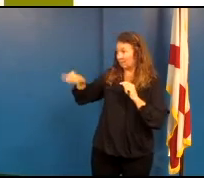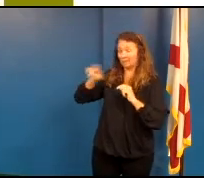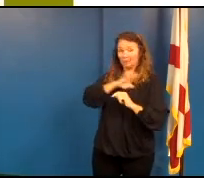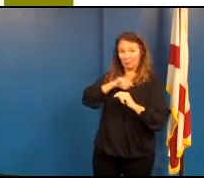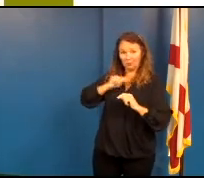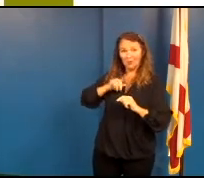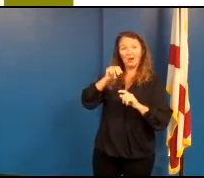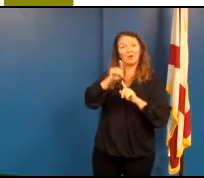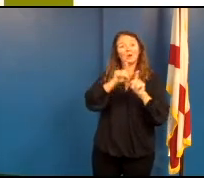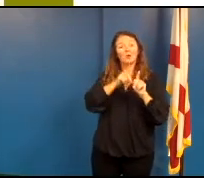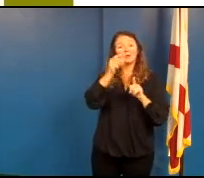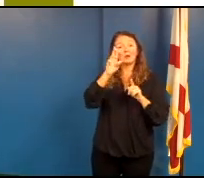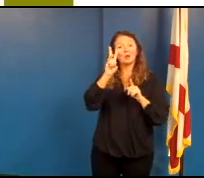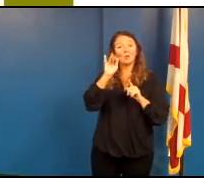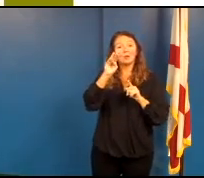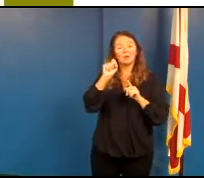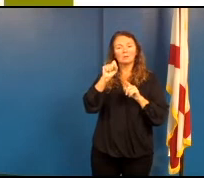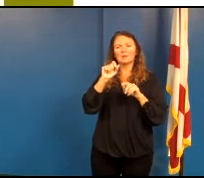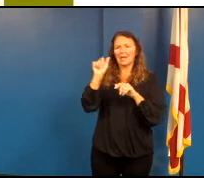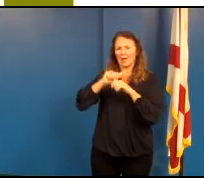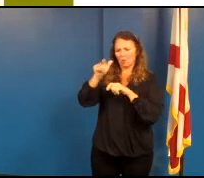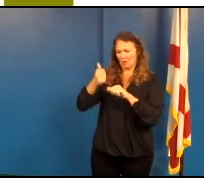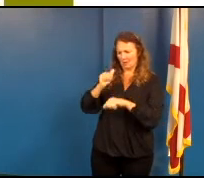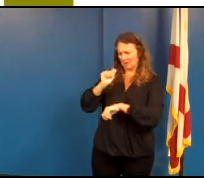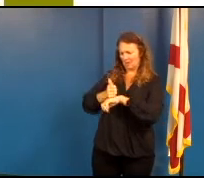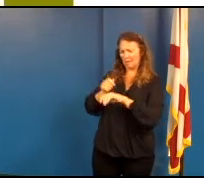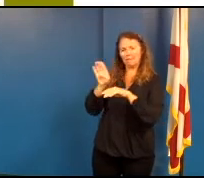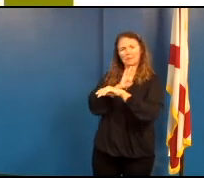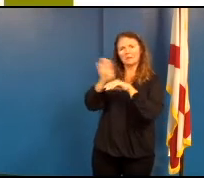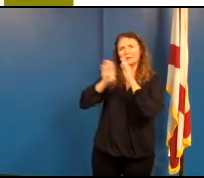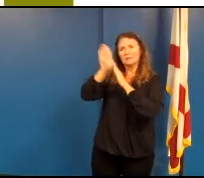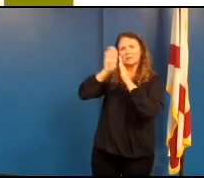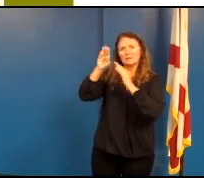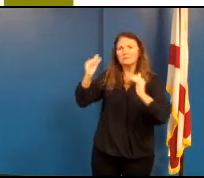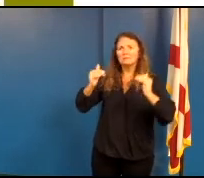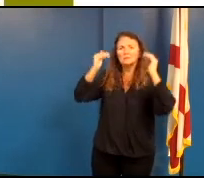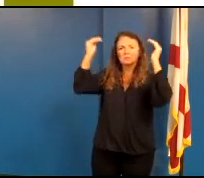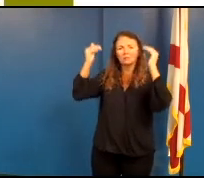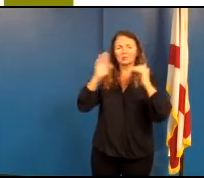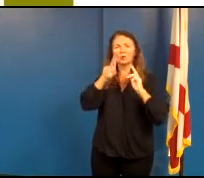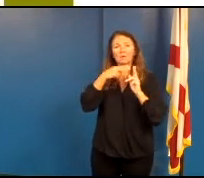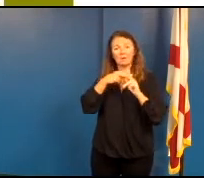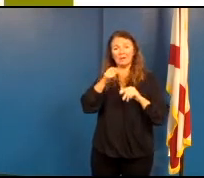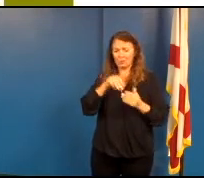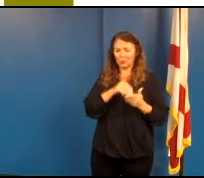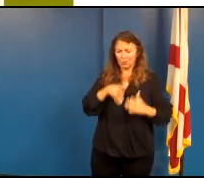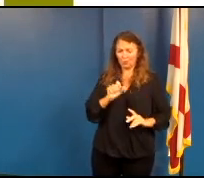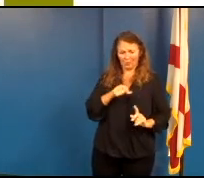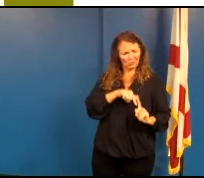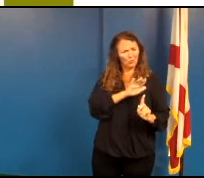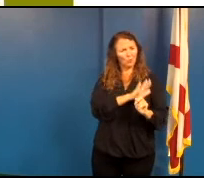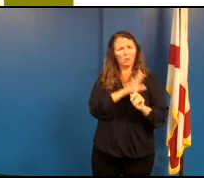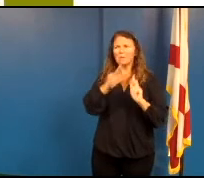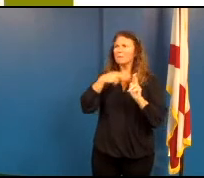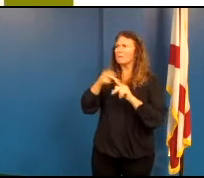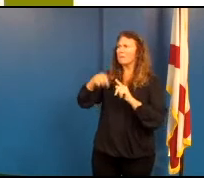about developing entrepreneurial practices at the institution level. We talk about entrepreneurship at the student level, but how do we do